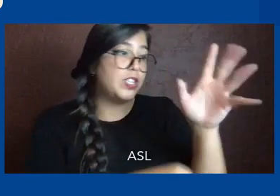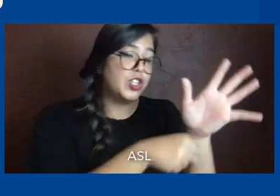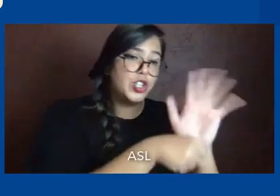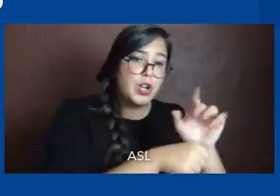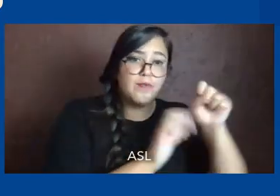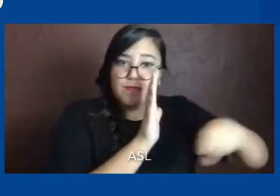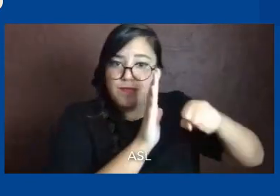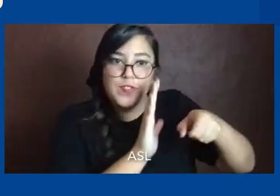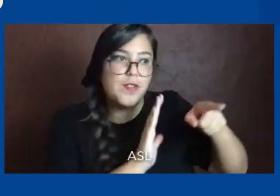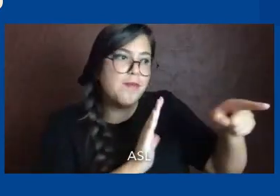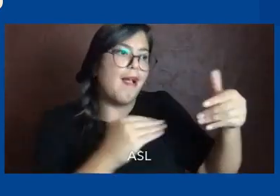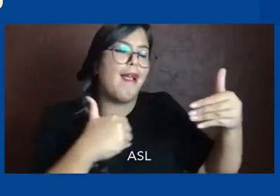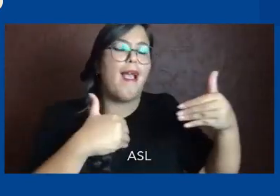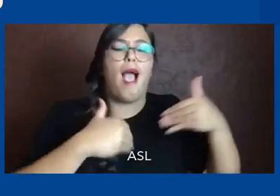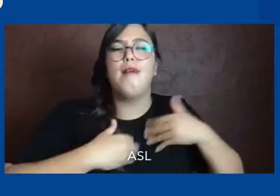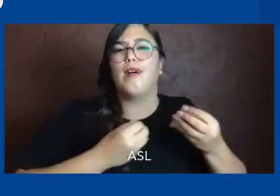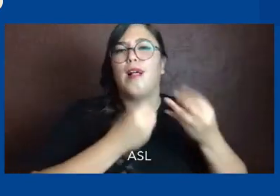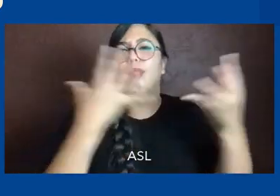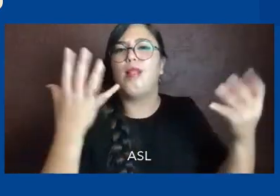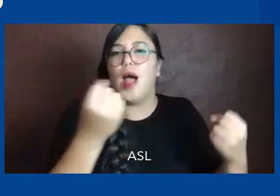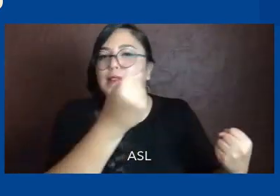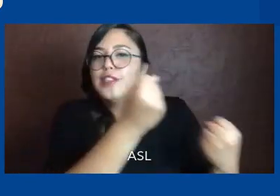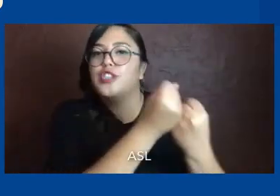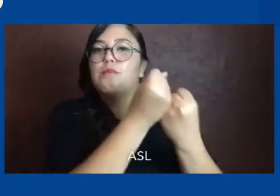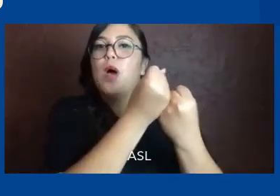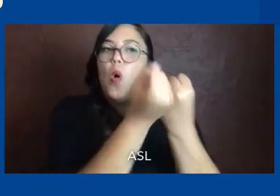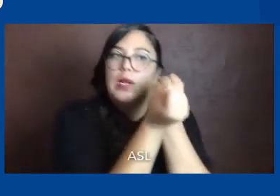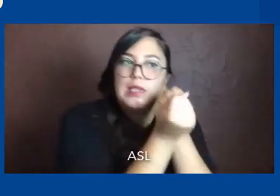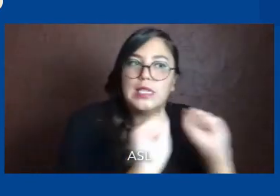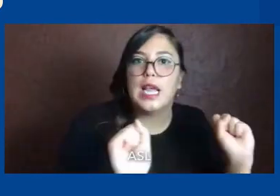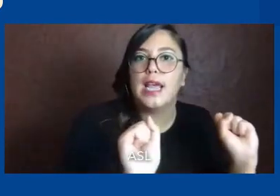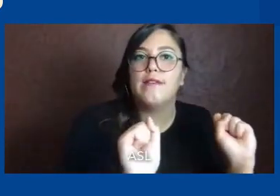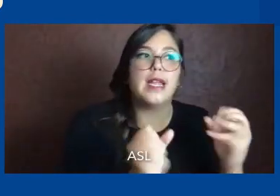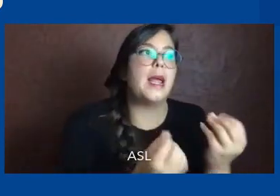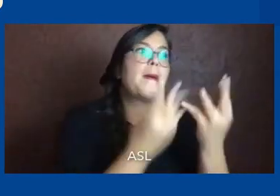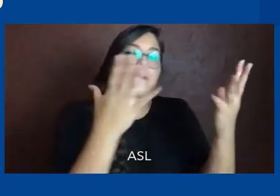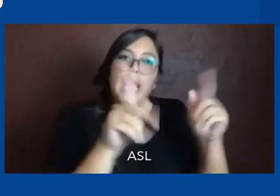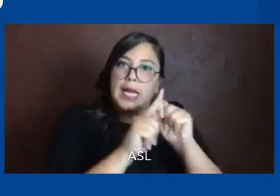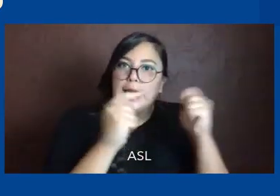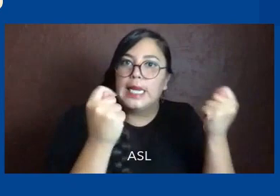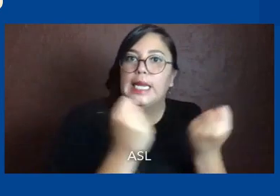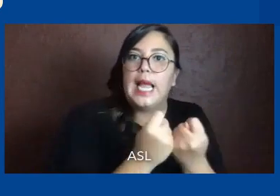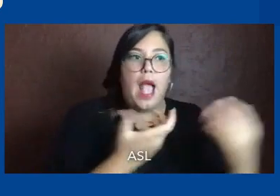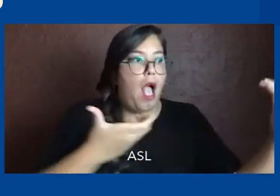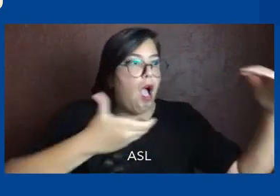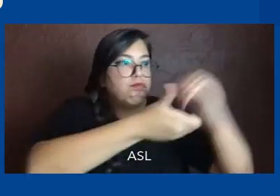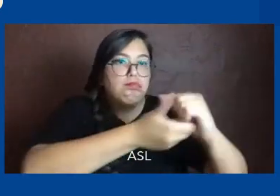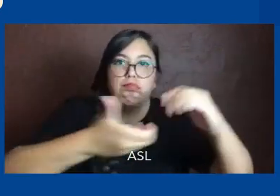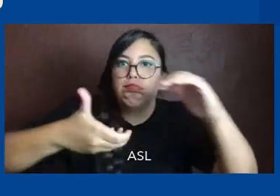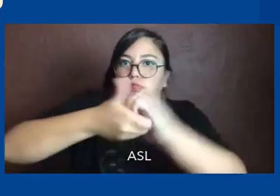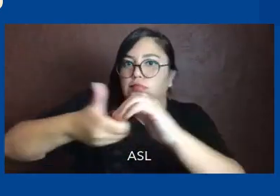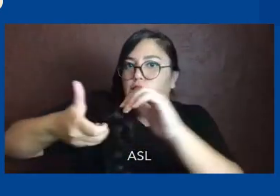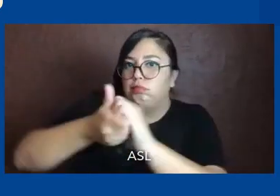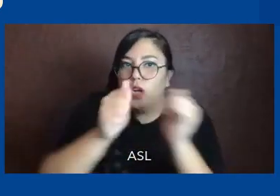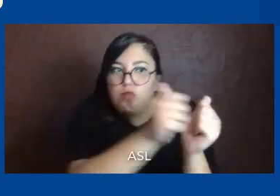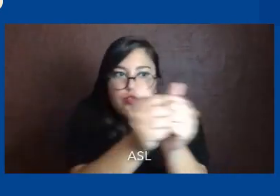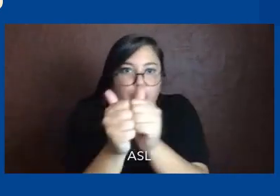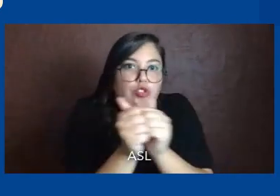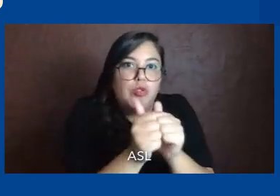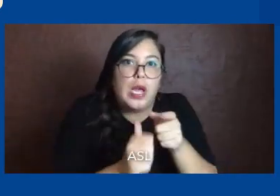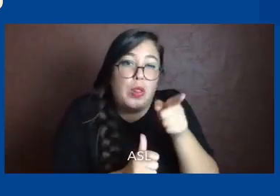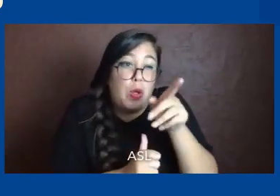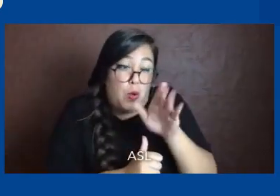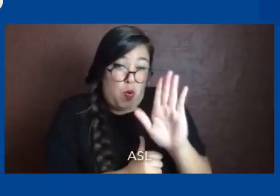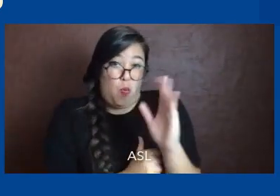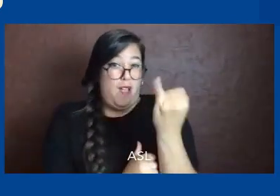fail safes. There's so many people working on something together. The jobs are all divided up. You really just have to get one little piece of it right.